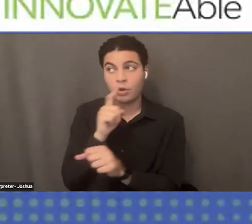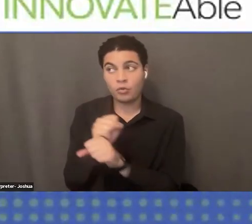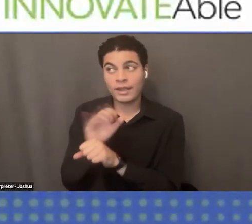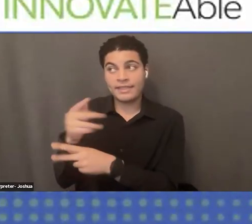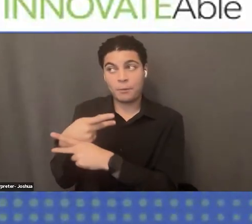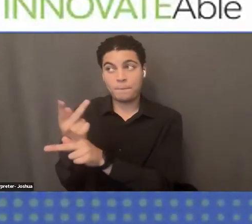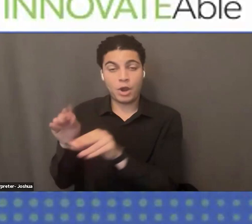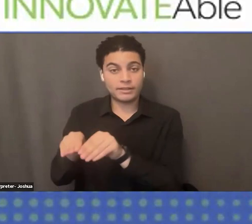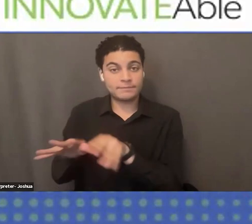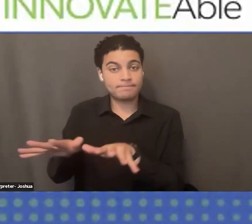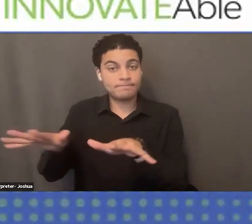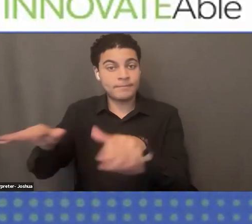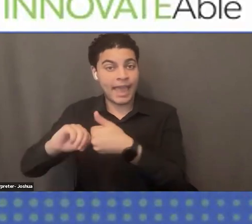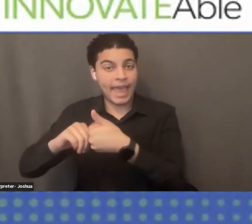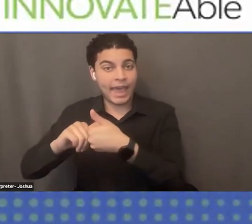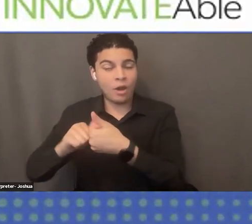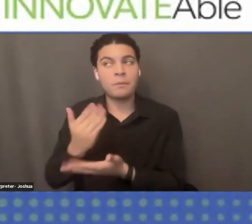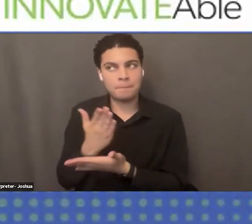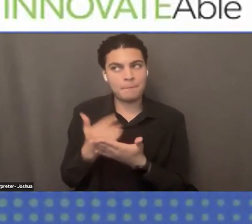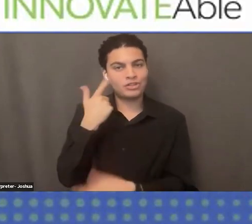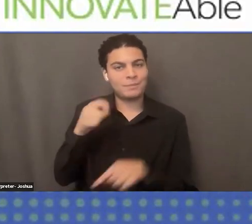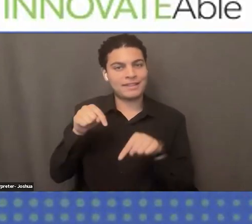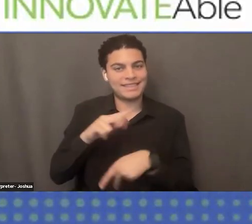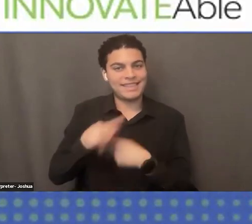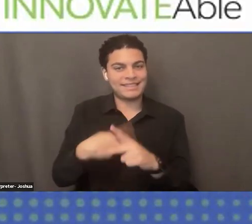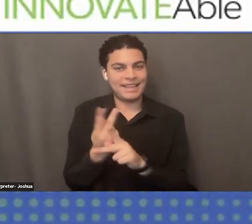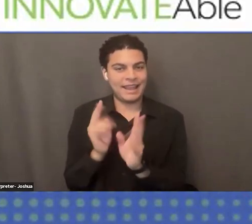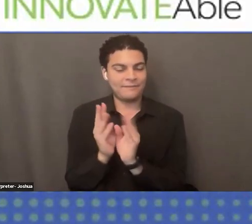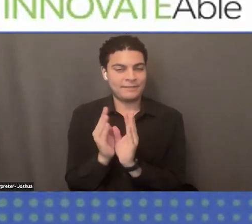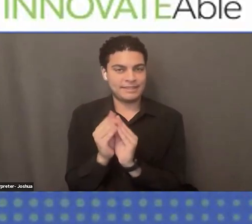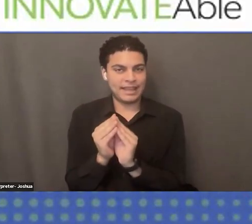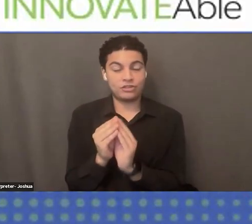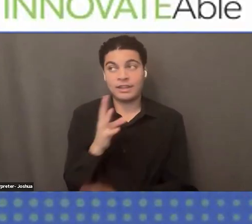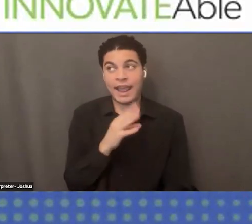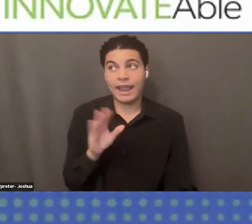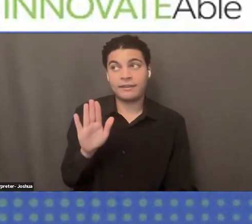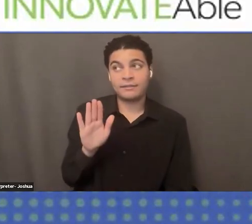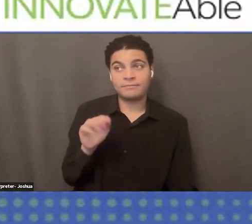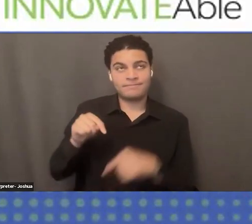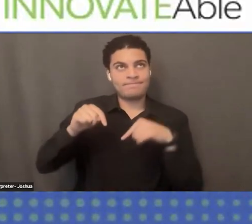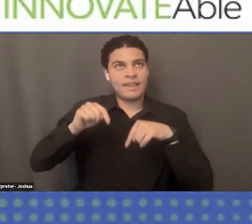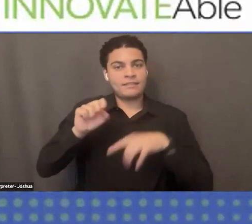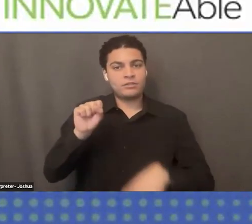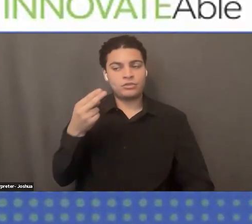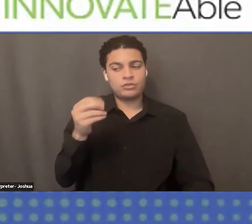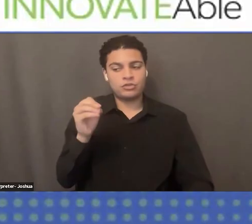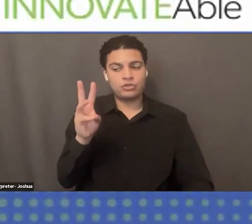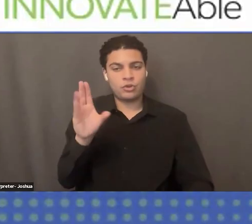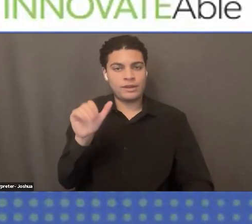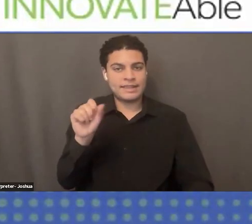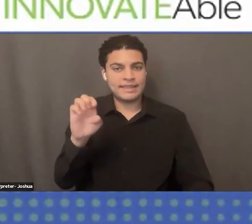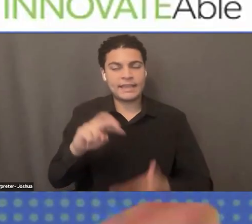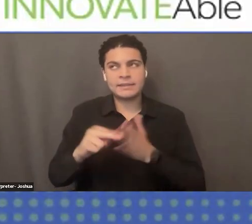And the InnovateAble Showcase is a way that brings in innovation so completely and so seamlessly. And we get to take